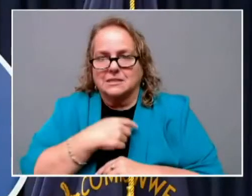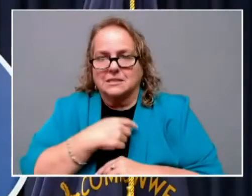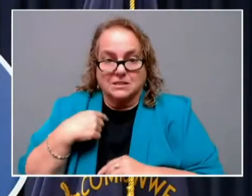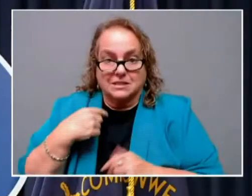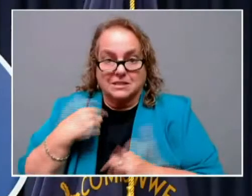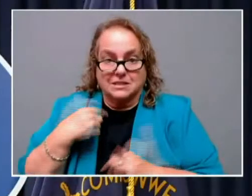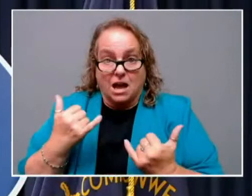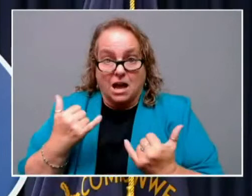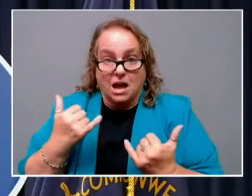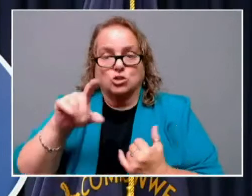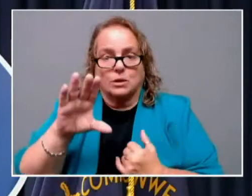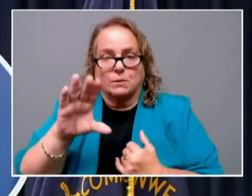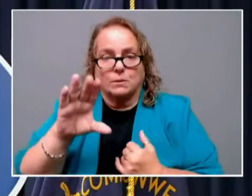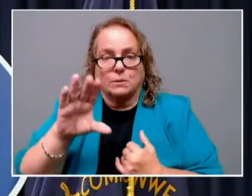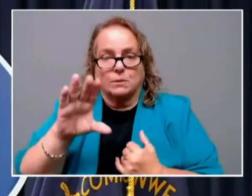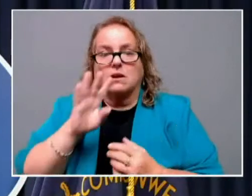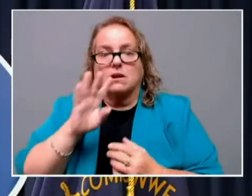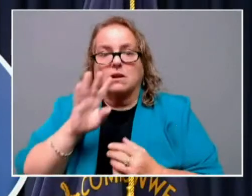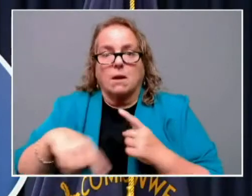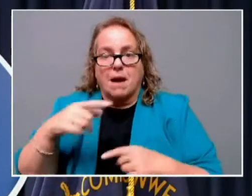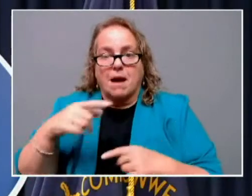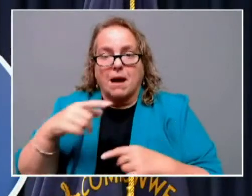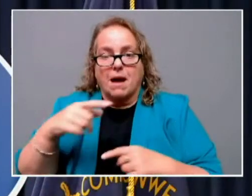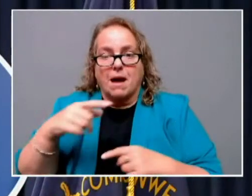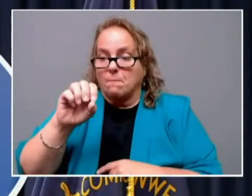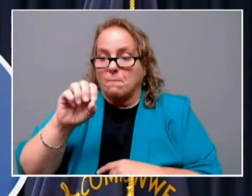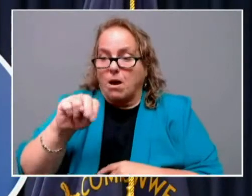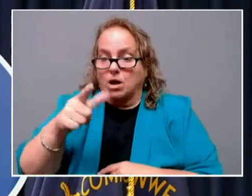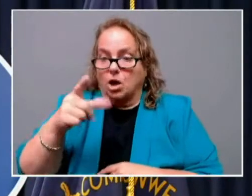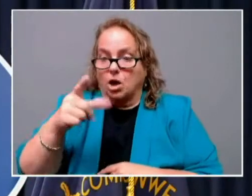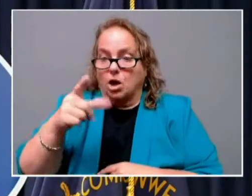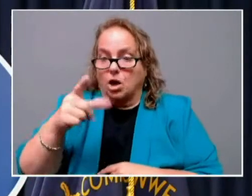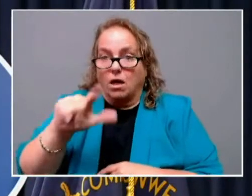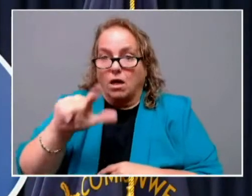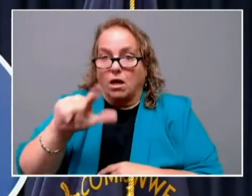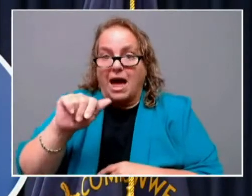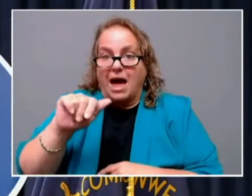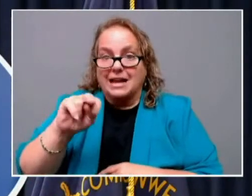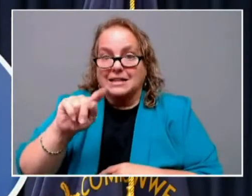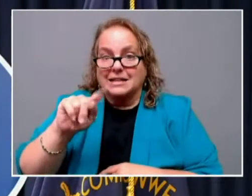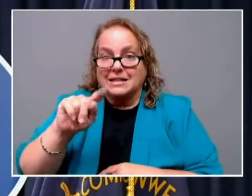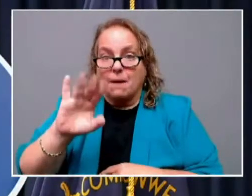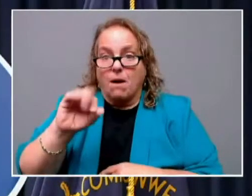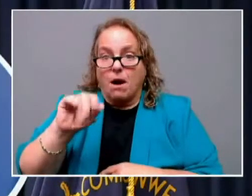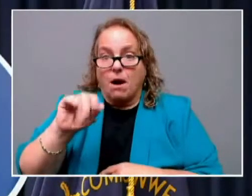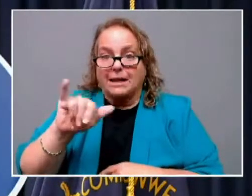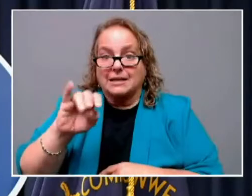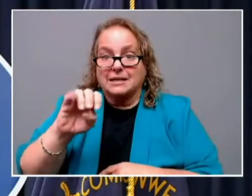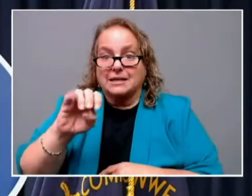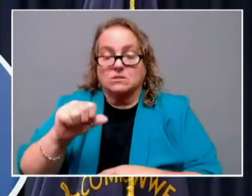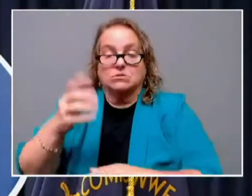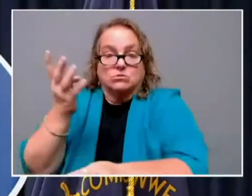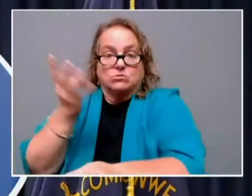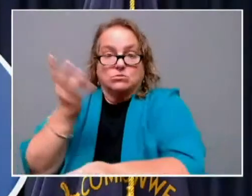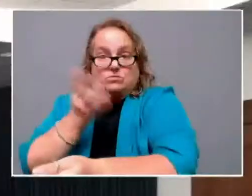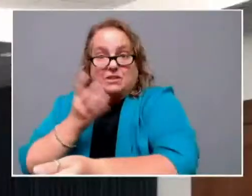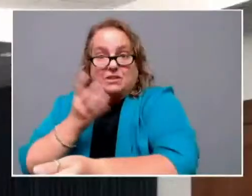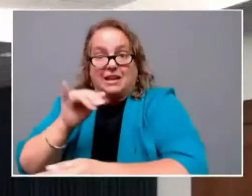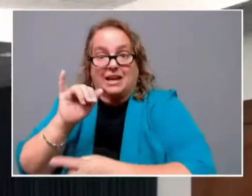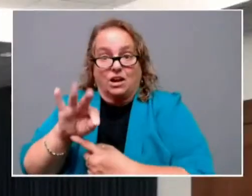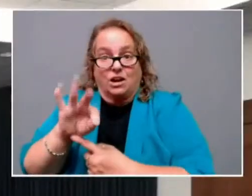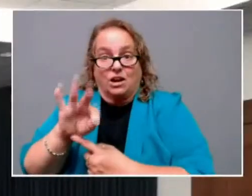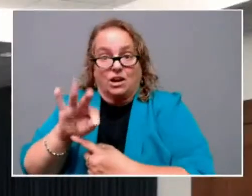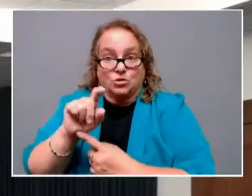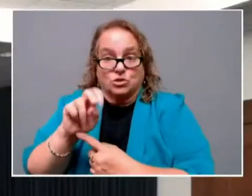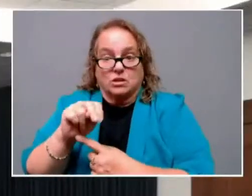about monoclonal antibody treatments and how much they have increased in the Commonwealth, as well as school testing.